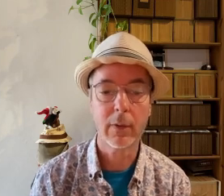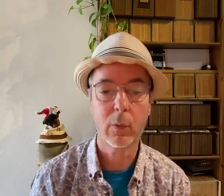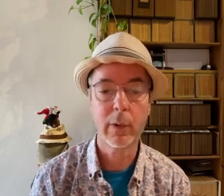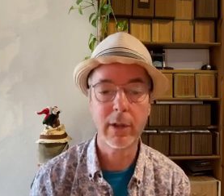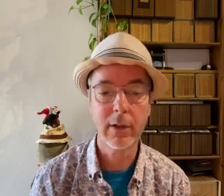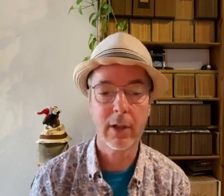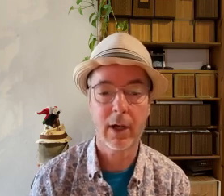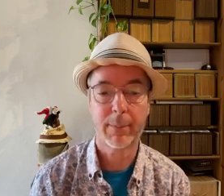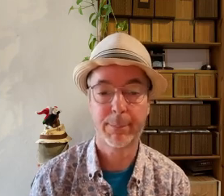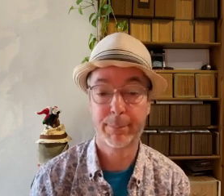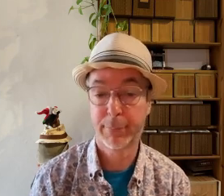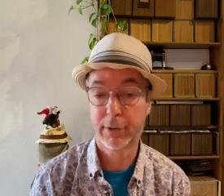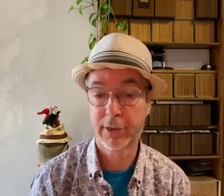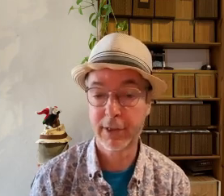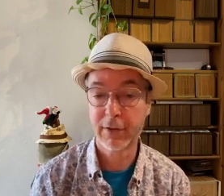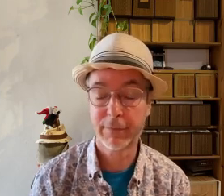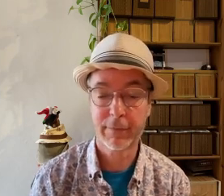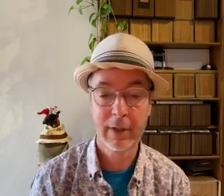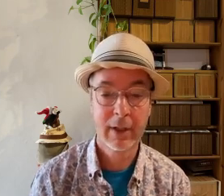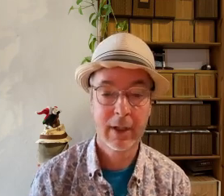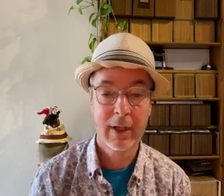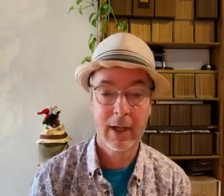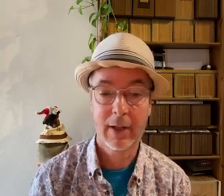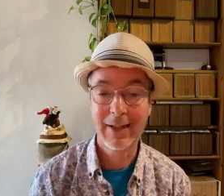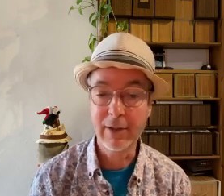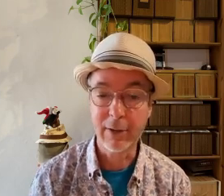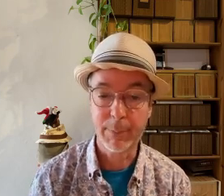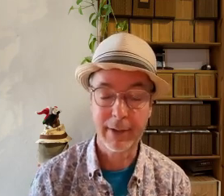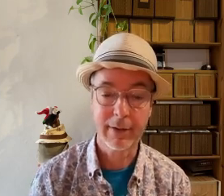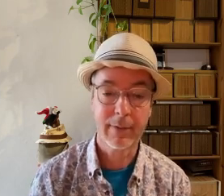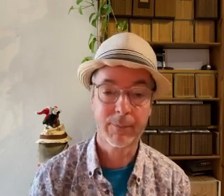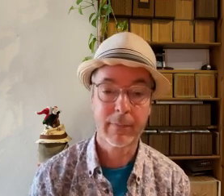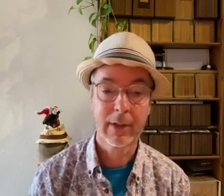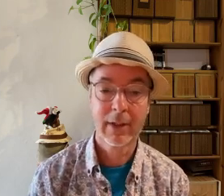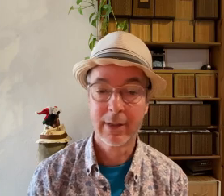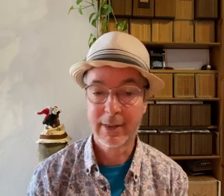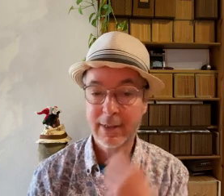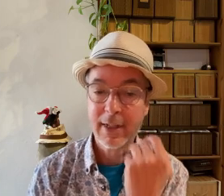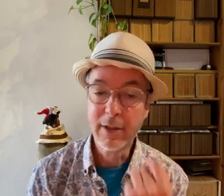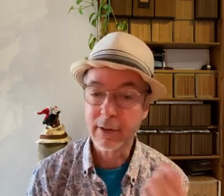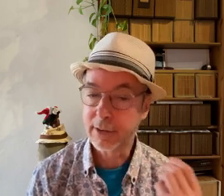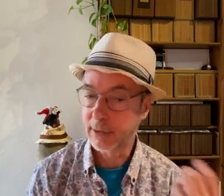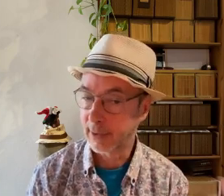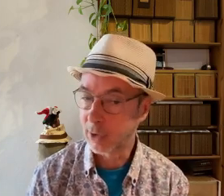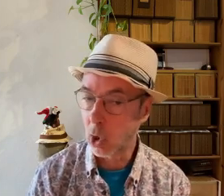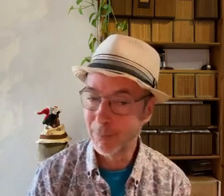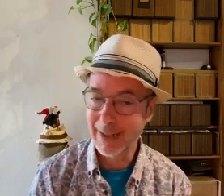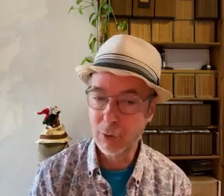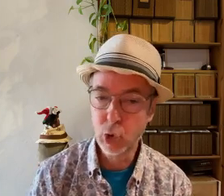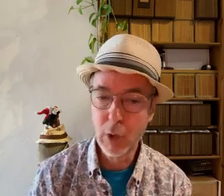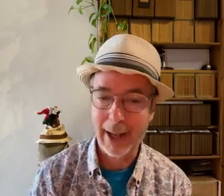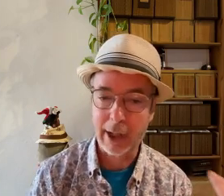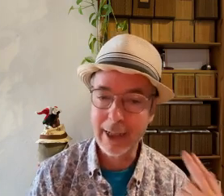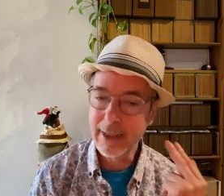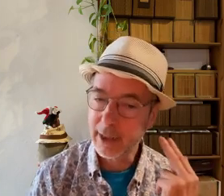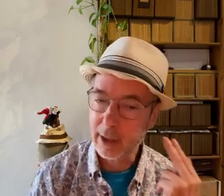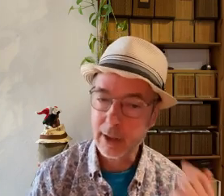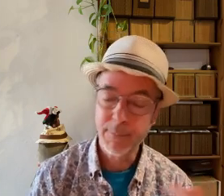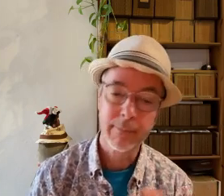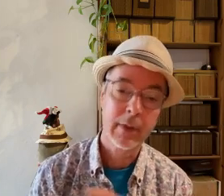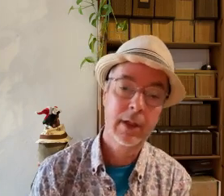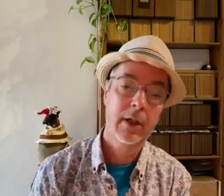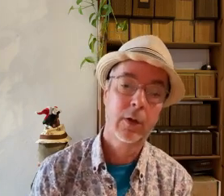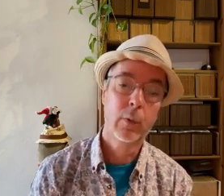how we perceive and interpret signals that come into our